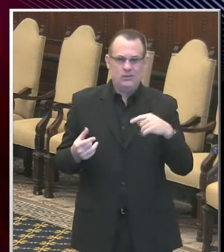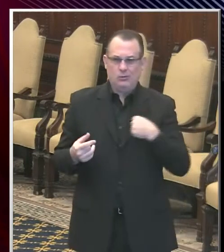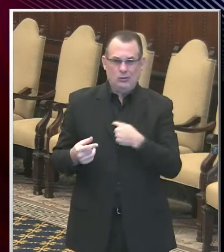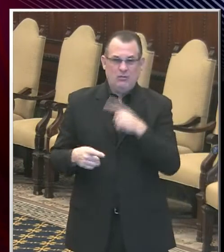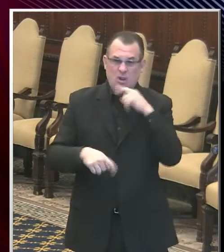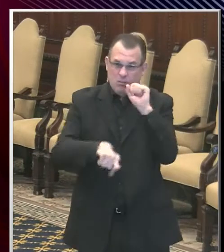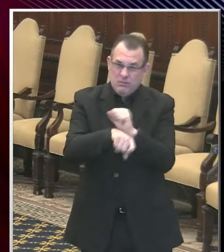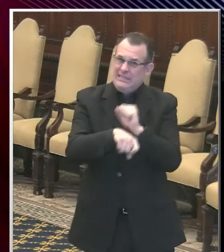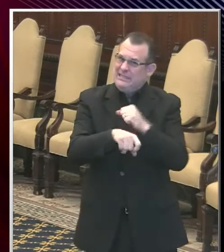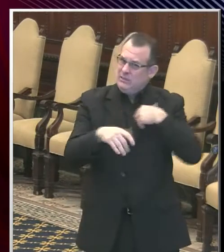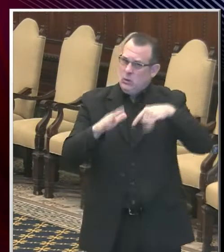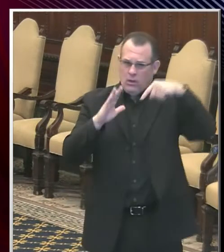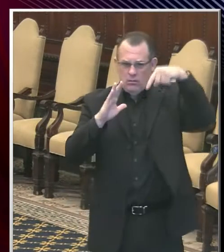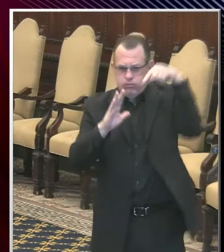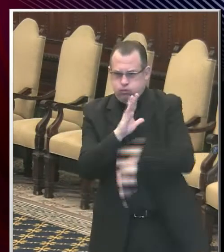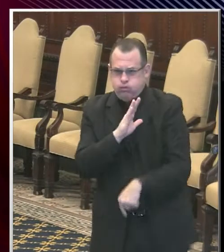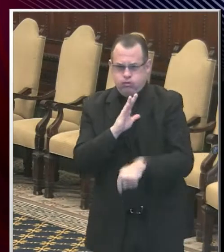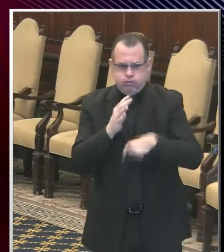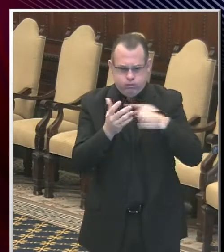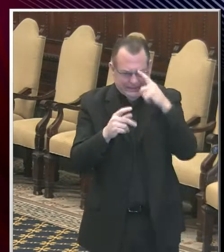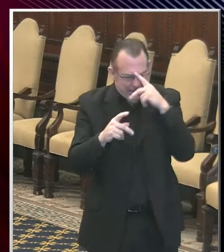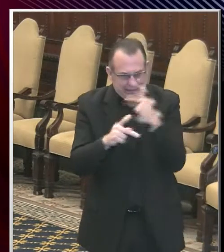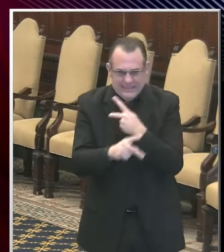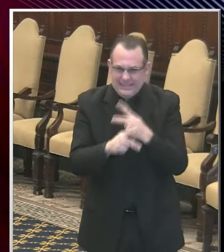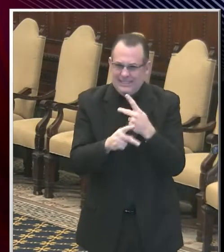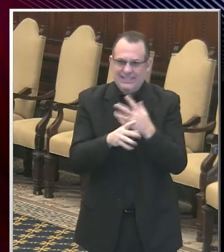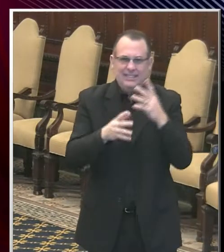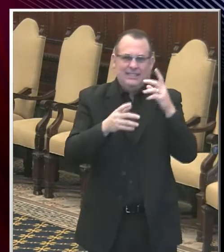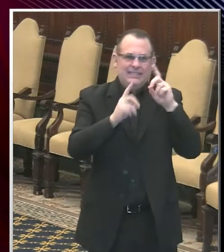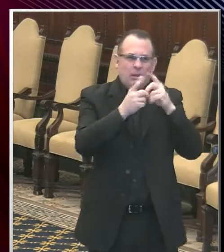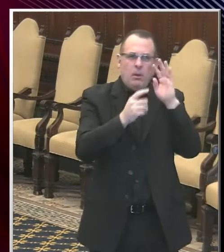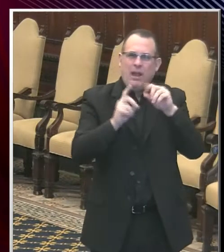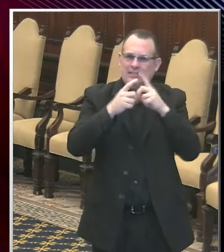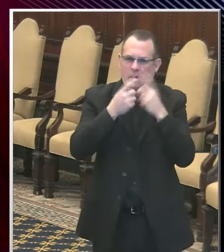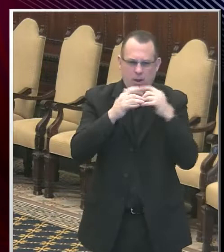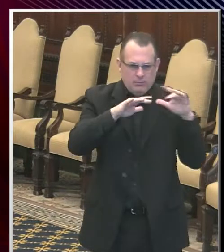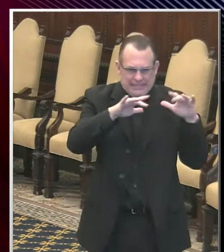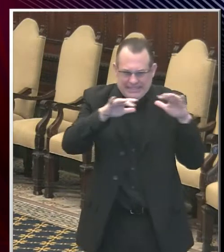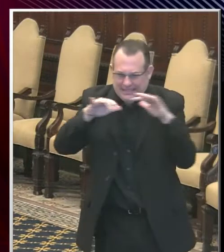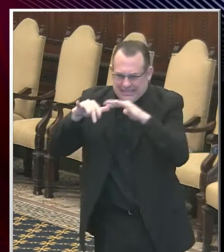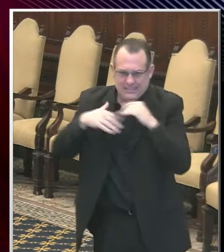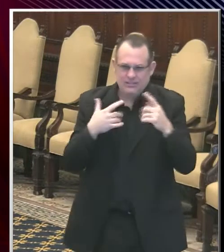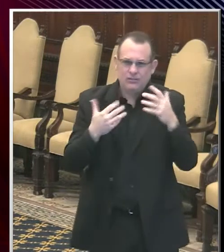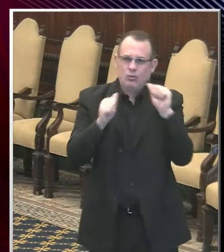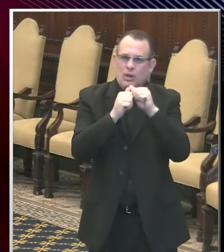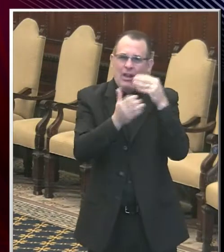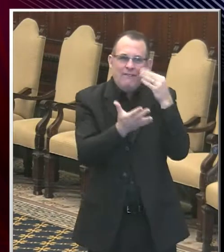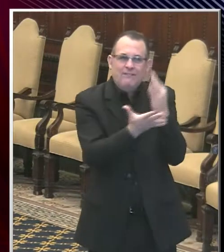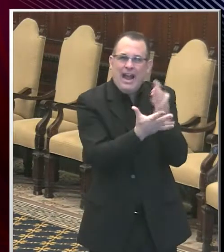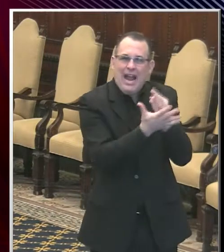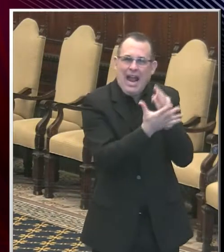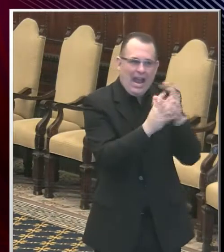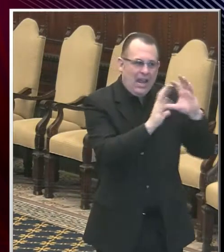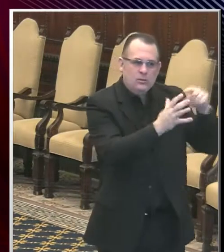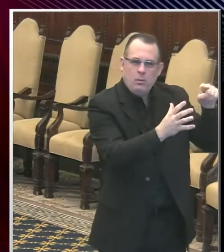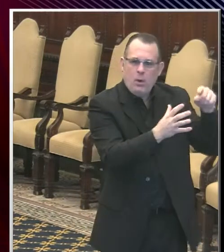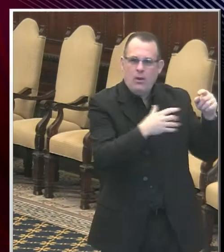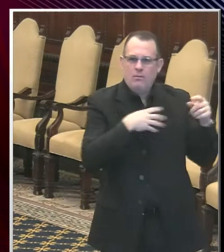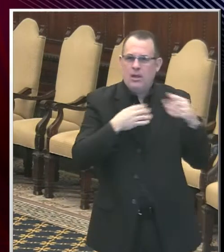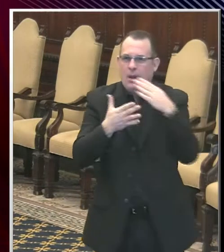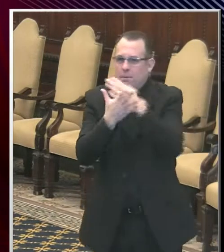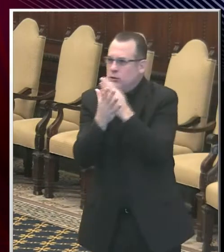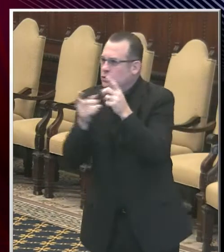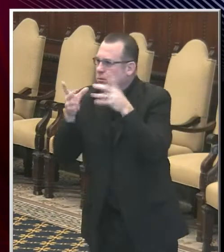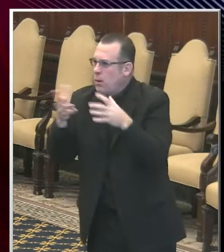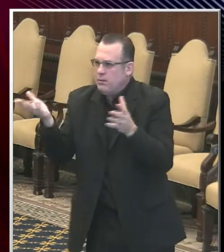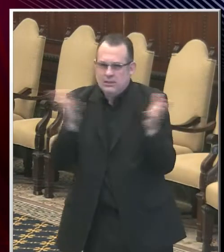these department heads worked very, very hard along with our finance director and budget director to do what they needed to do to get this astoundingly